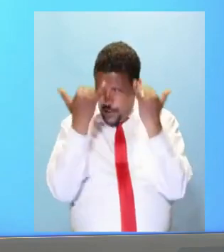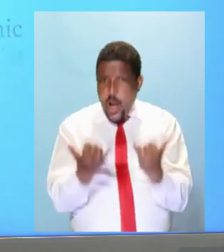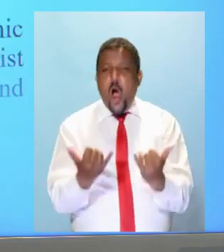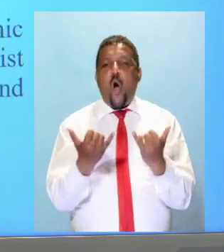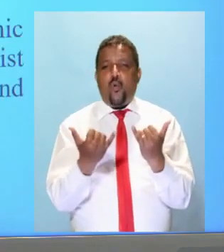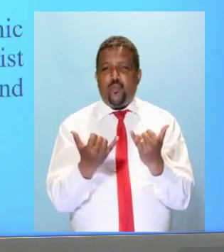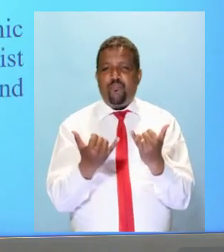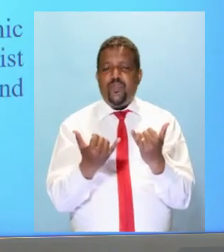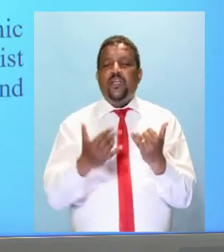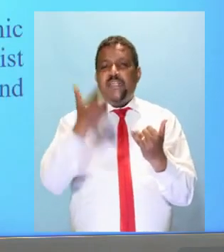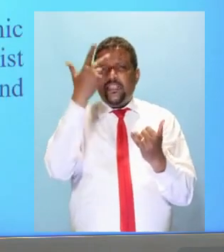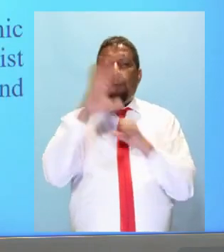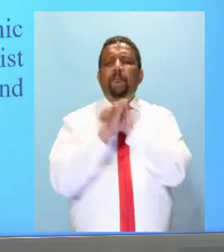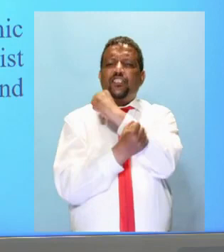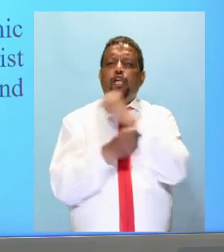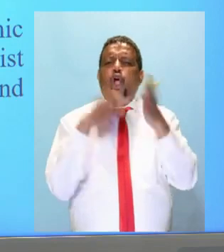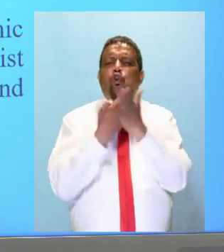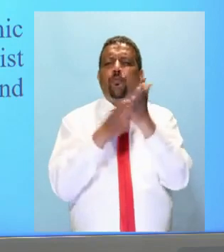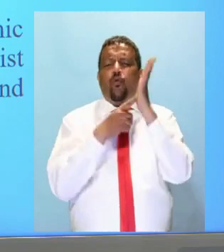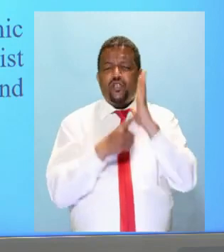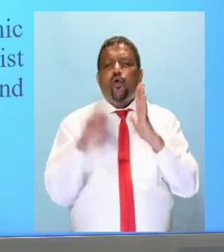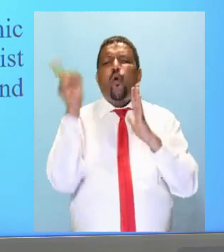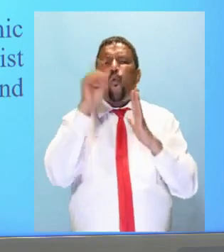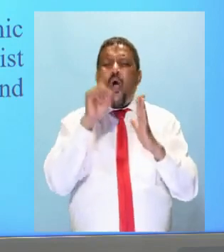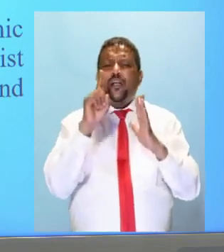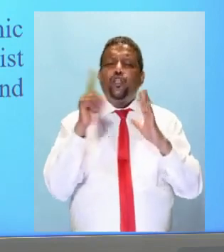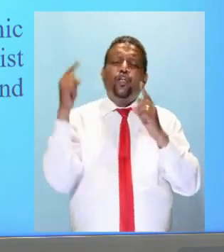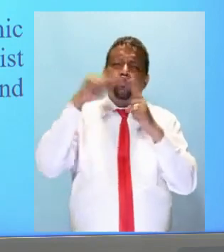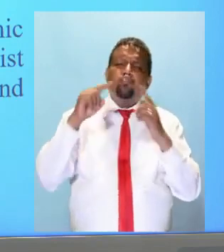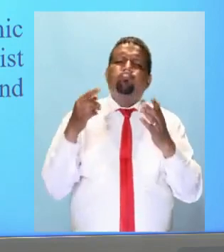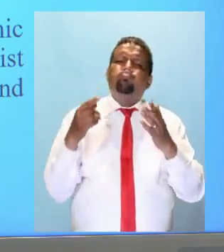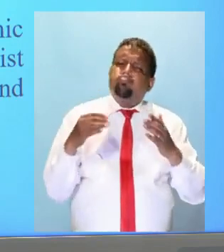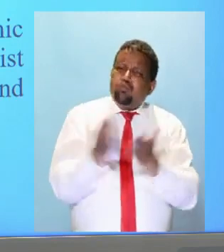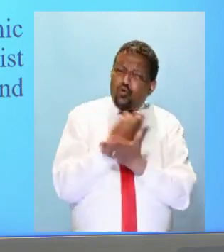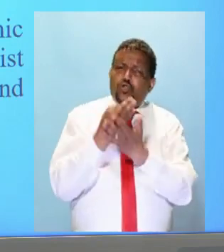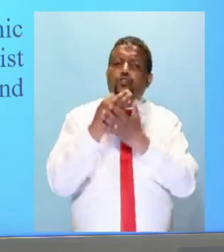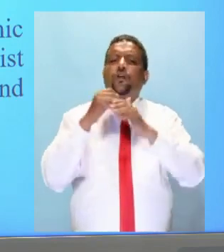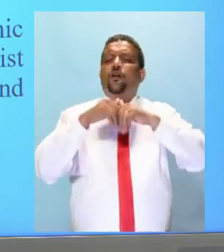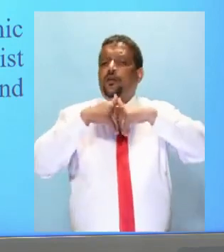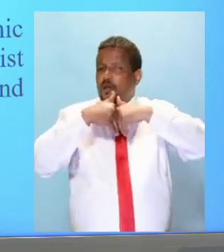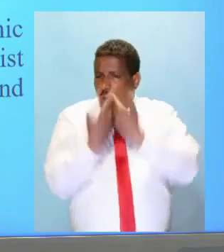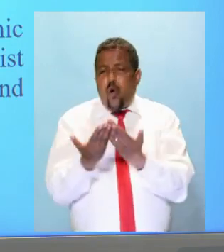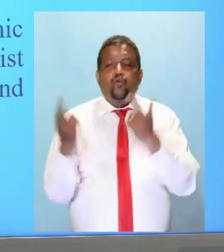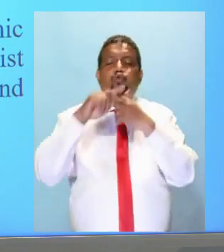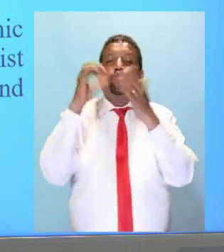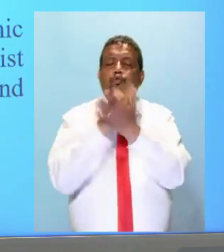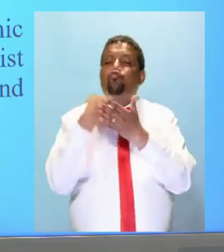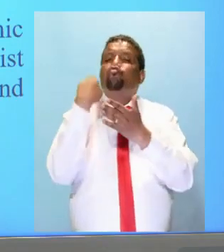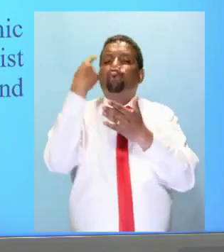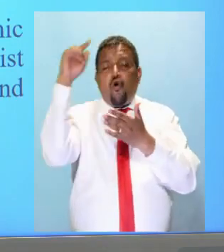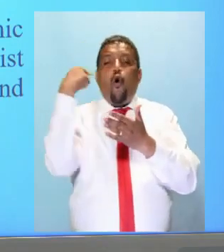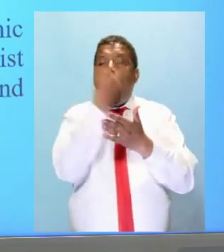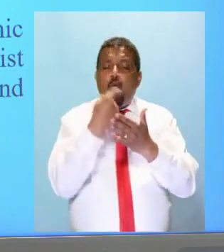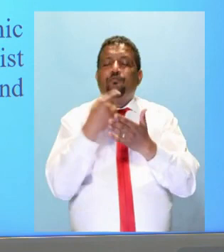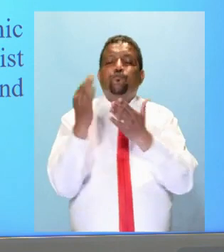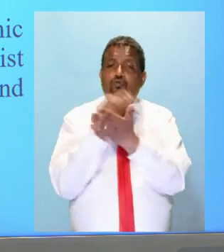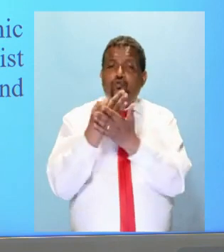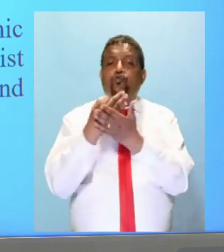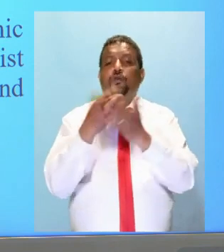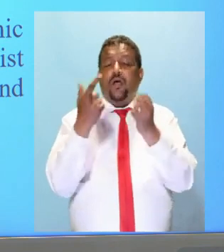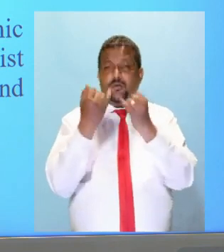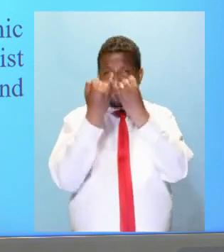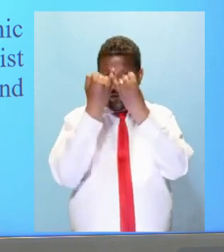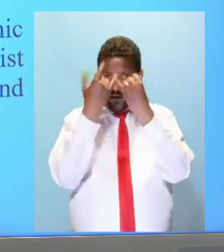Now, the 3 basic economic questions, what to produce, how to produce, and for whom to produce, are backed by the 3